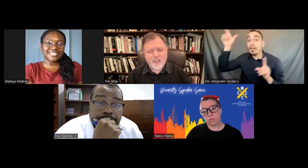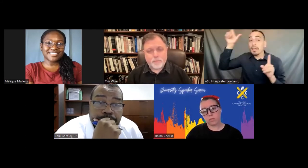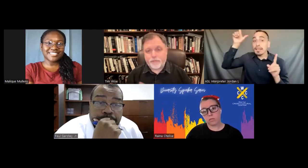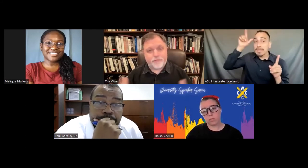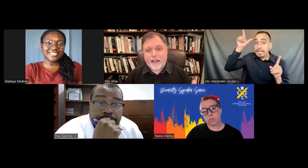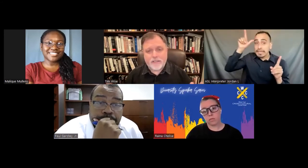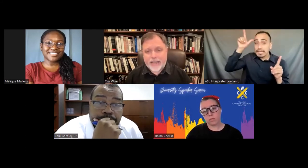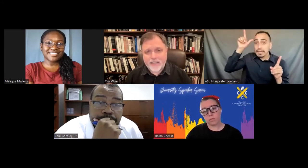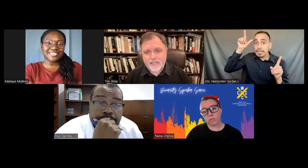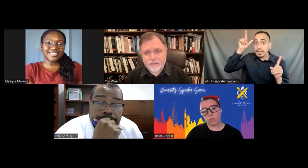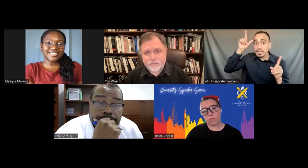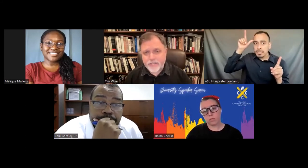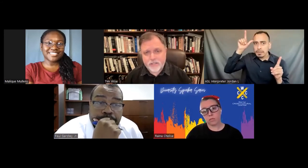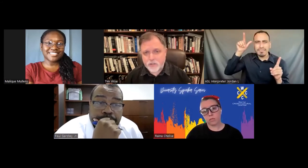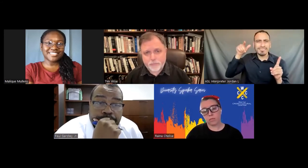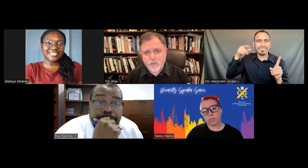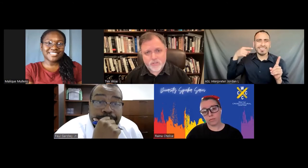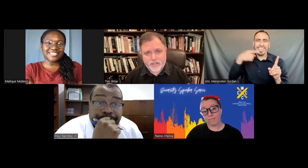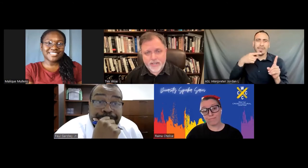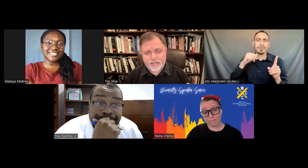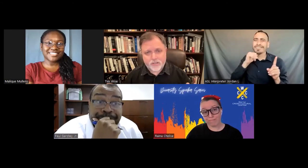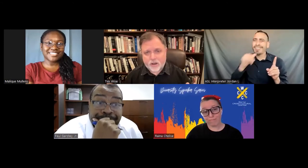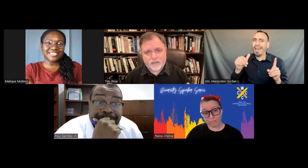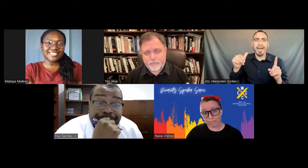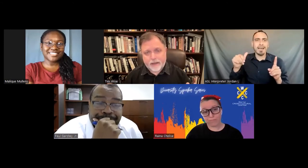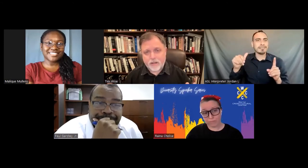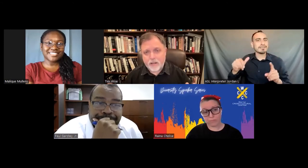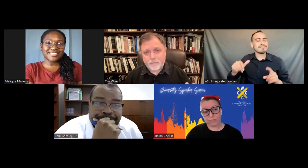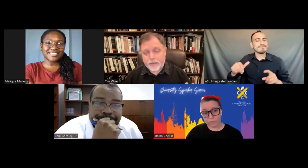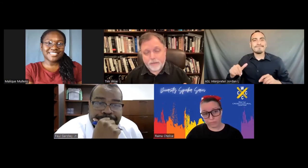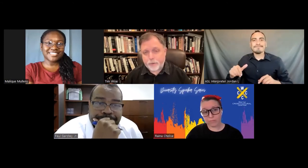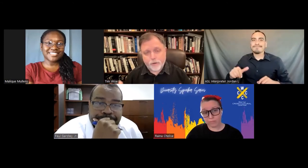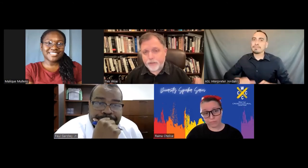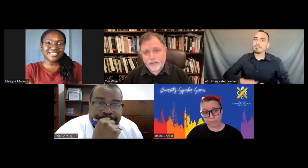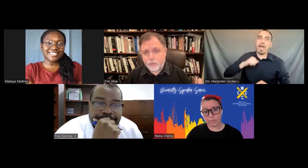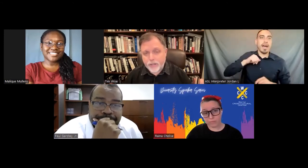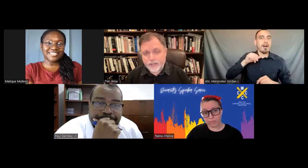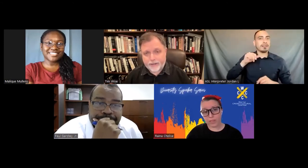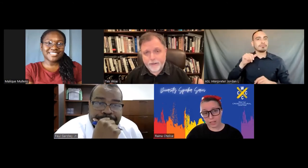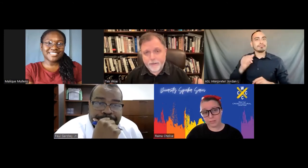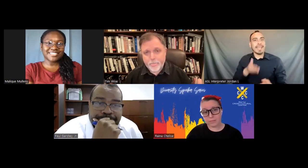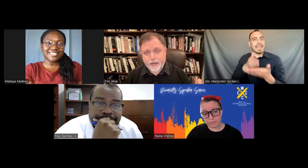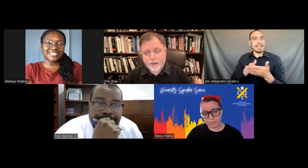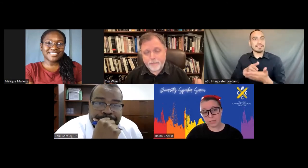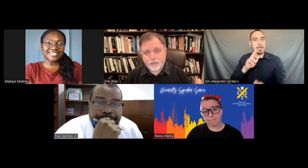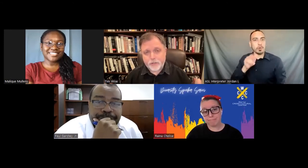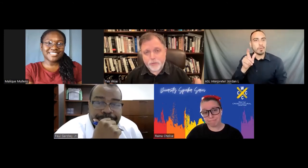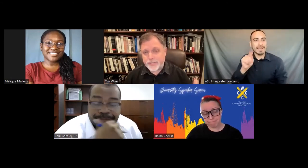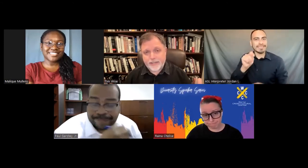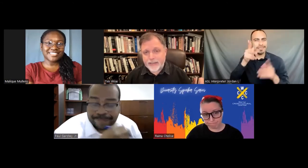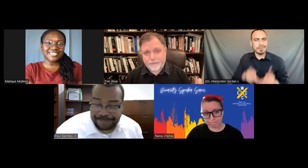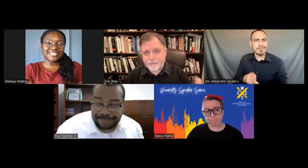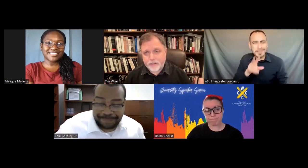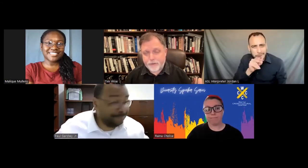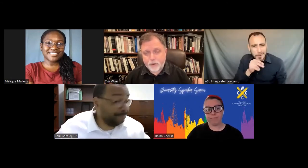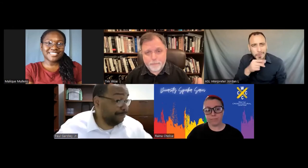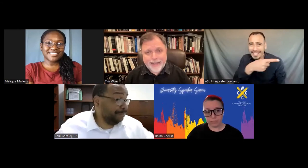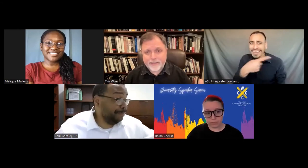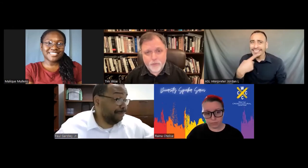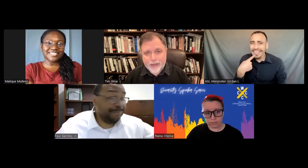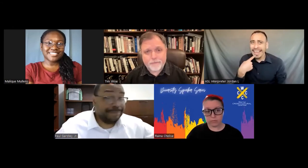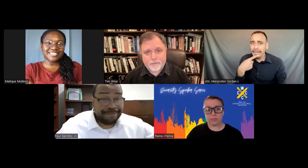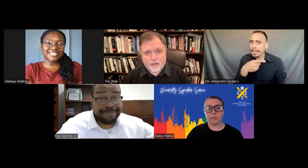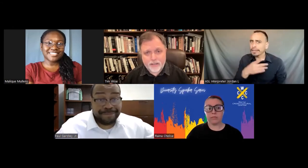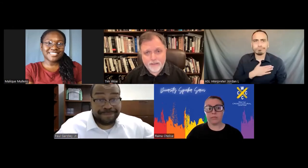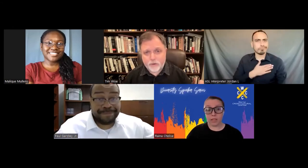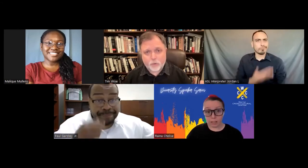this profound anti-racist person. He had talked about being perfectly willing to send African folk back